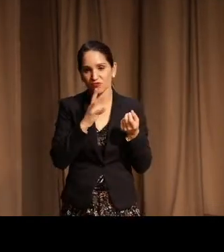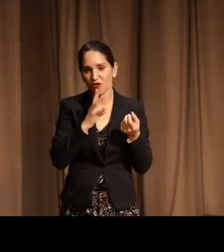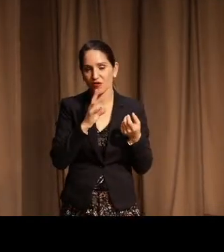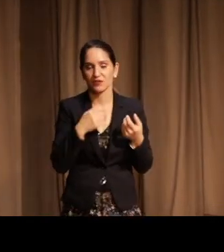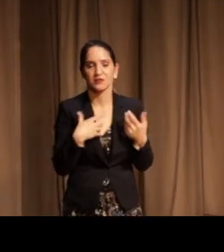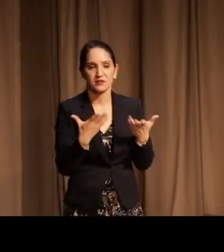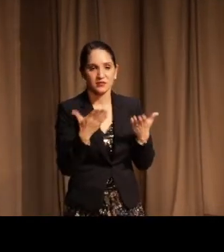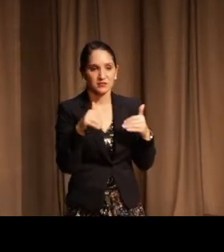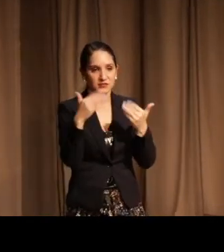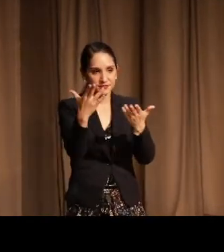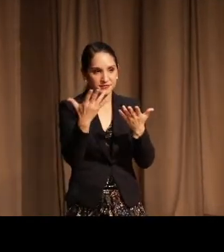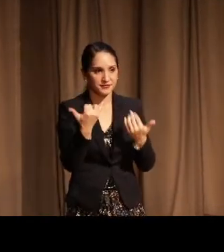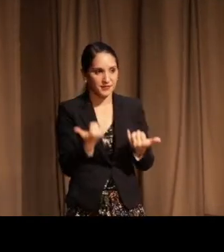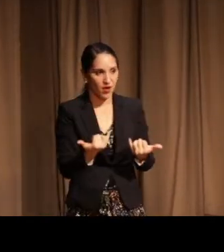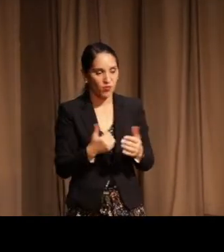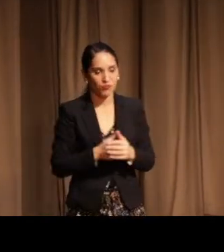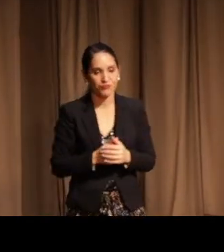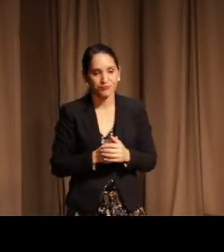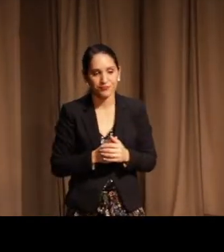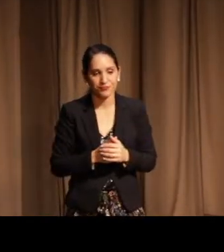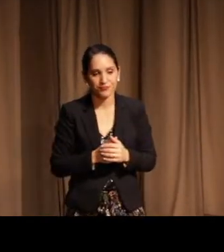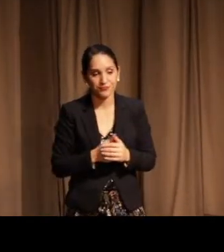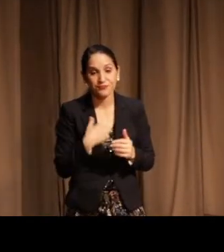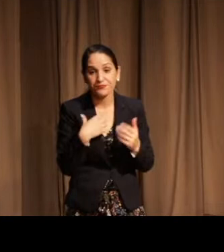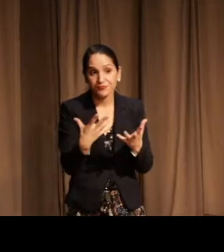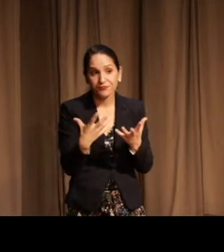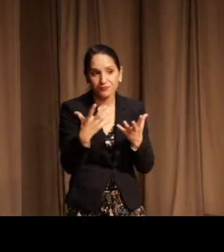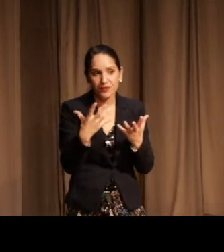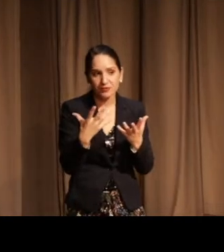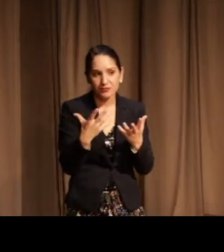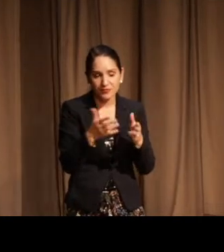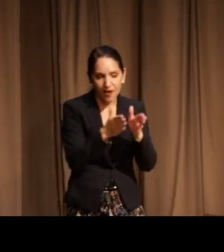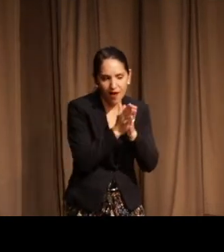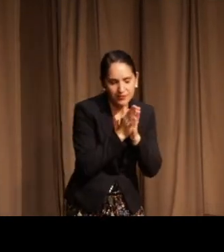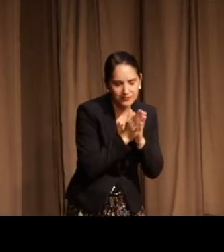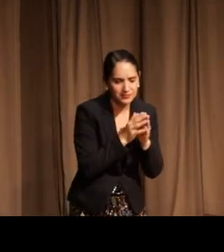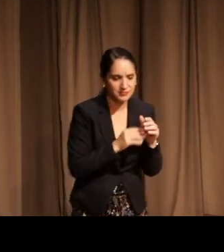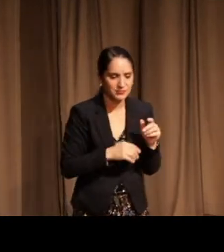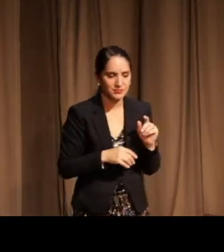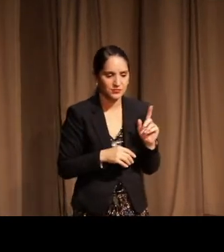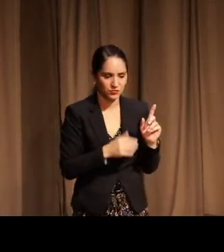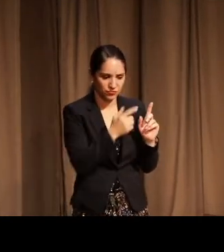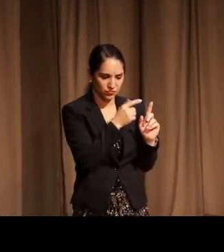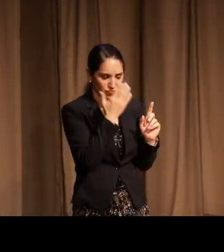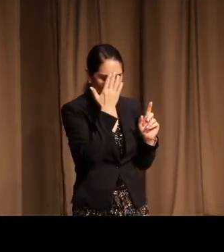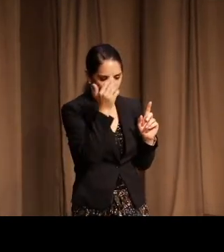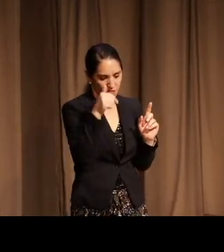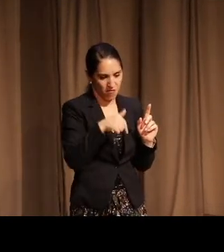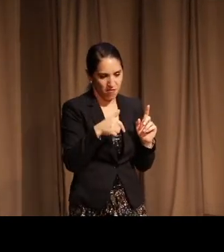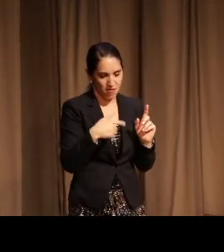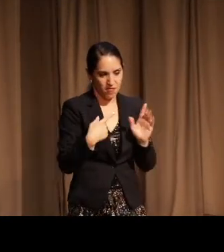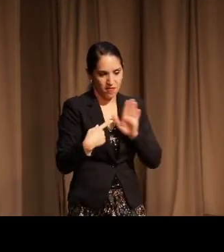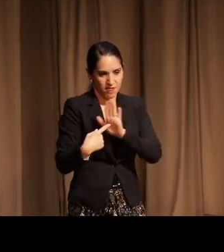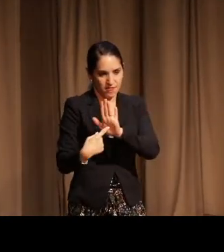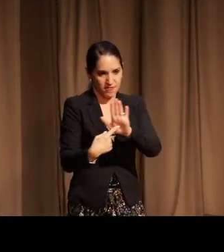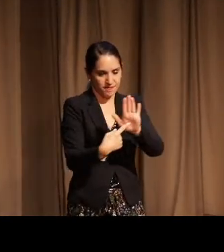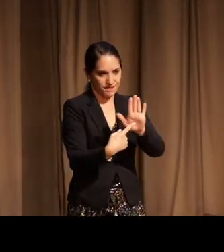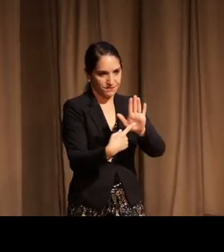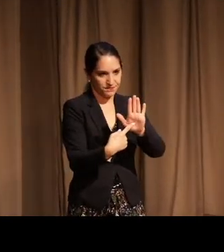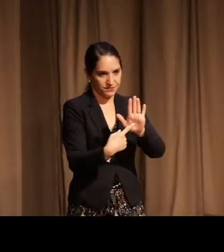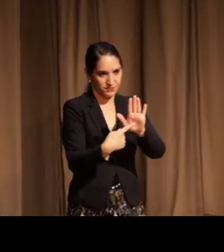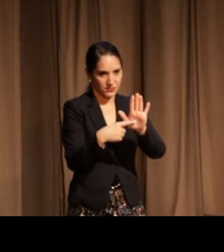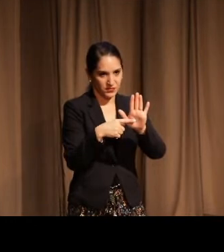gave. I wanted to ask, knowing that you were putting together this show for an audience